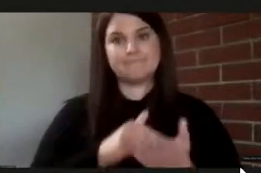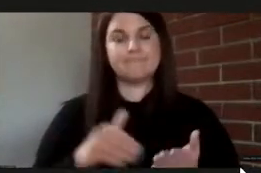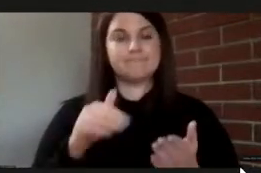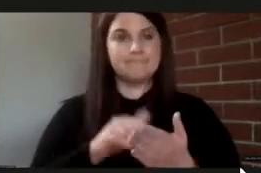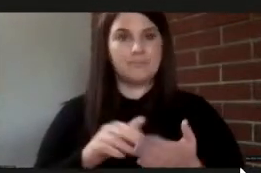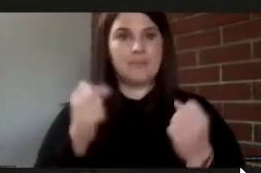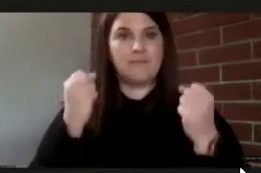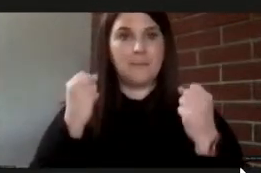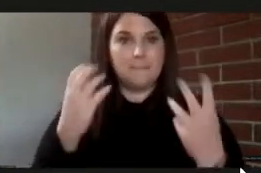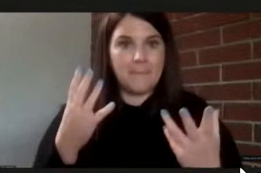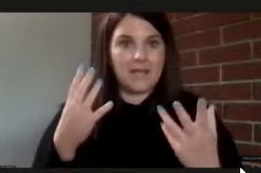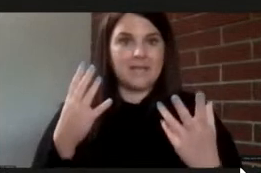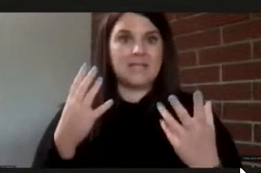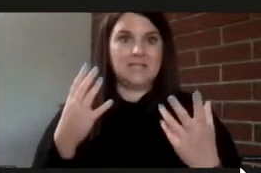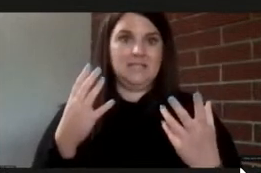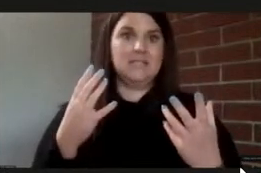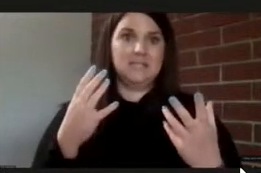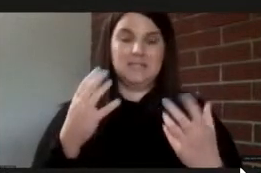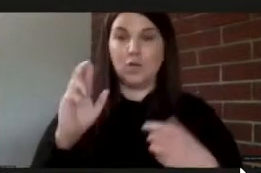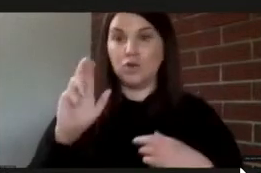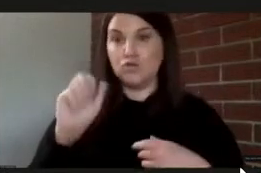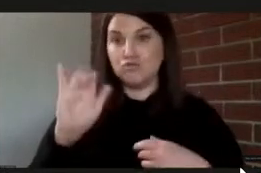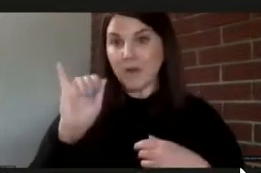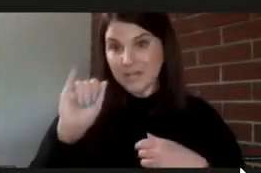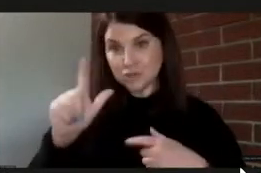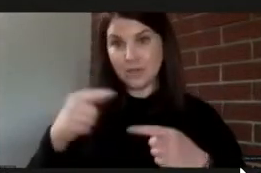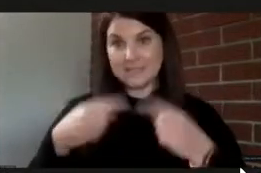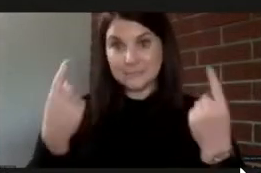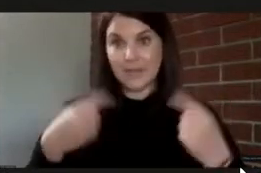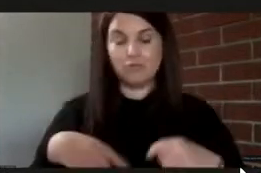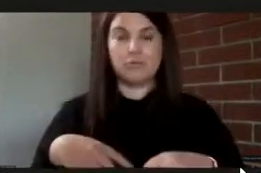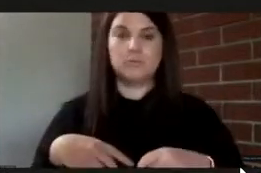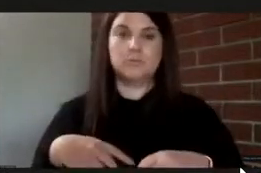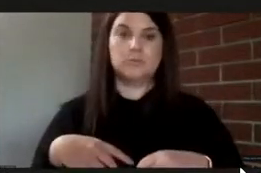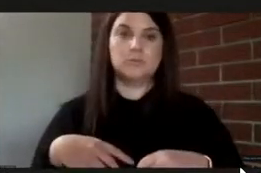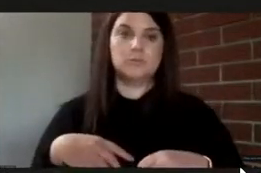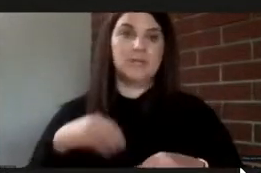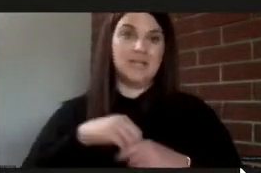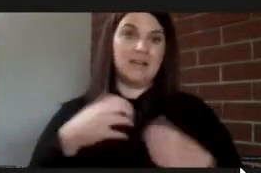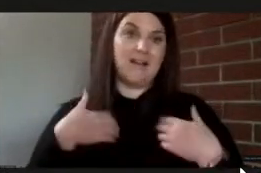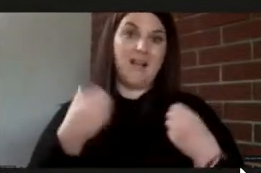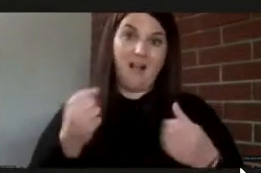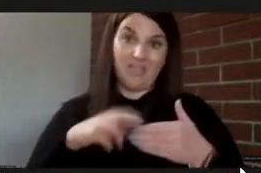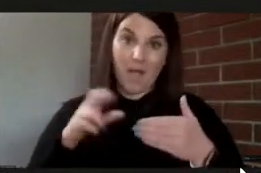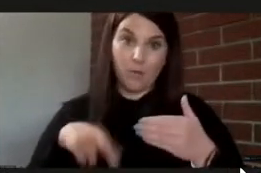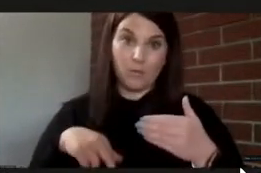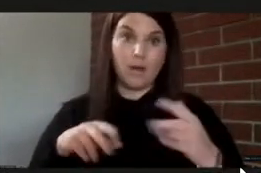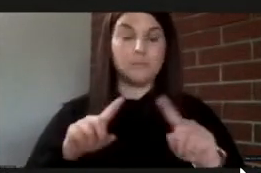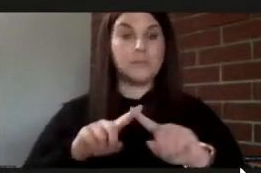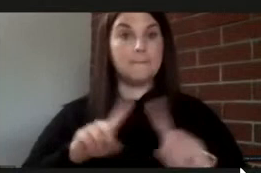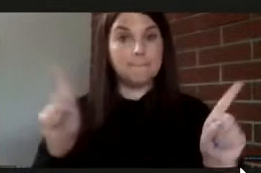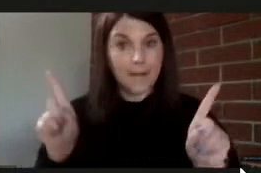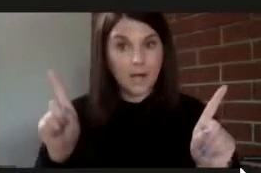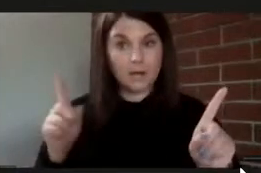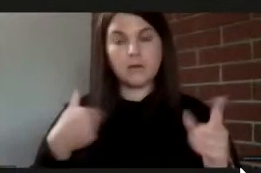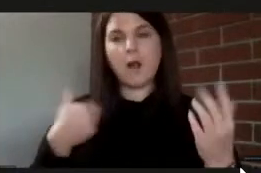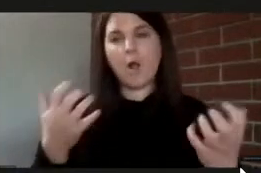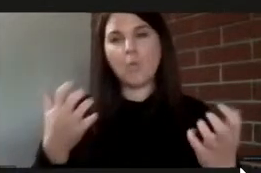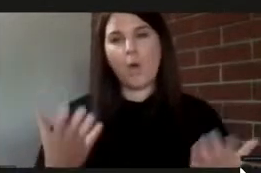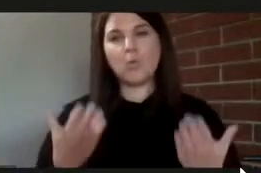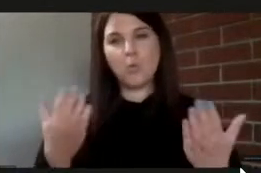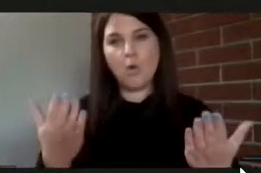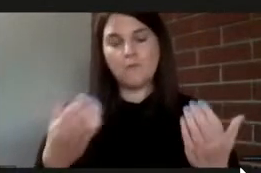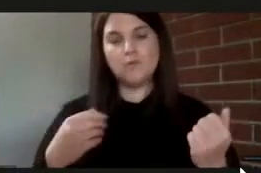many gross disparities, racial disparities in health outcomes. But what I want to offer is